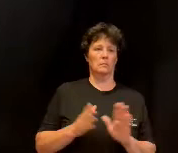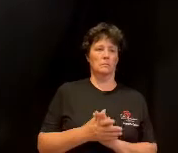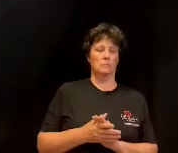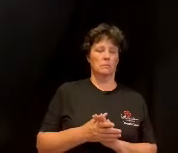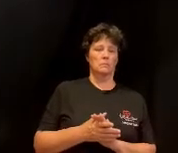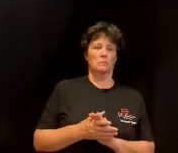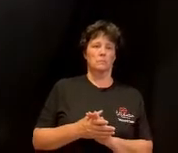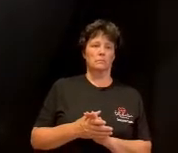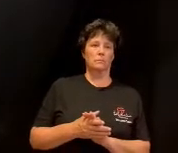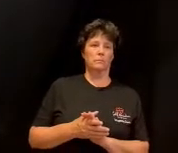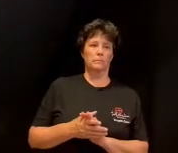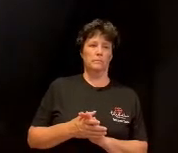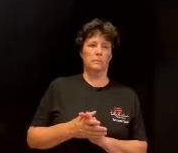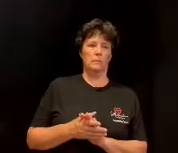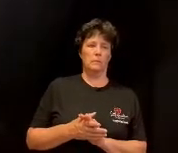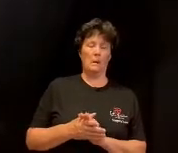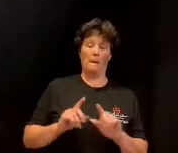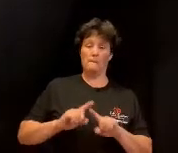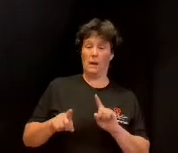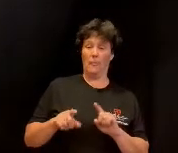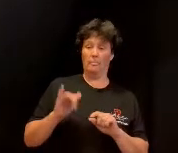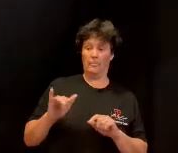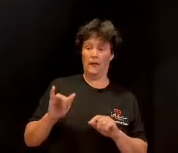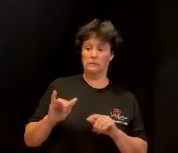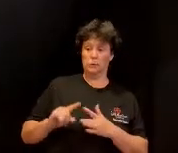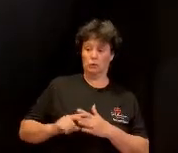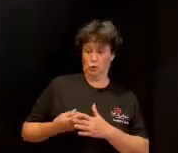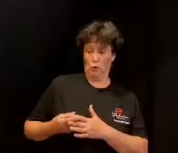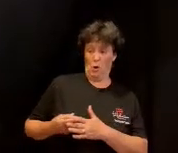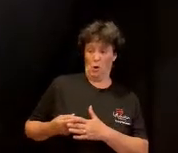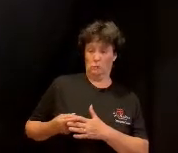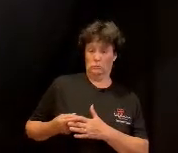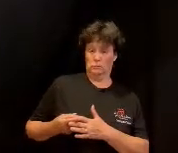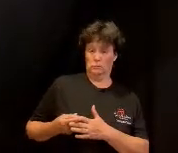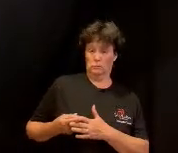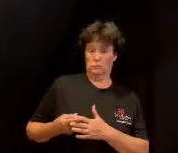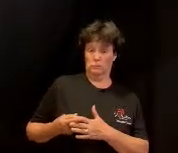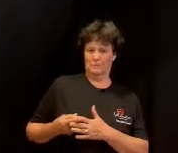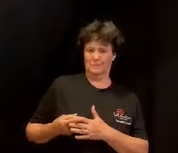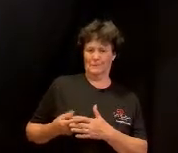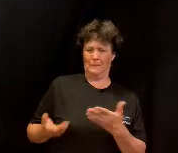right? But there's the standard. Maybe we'll get into that next week.